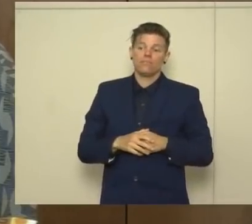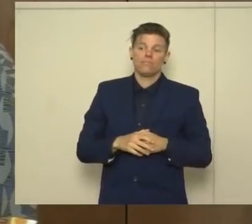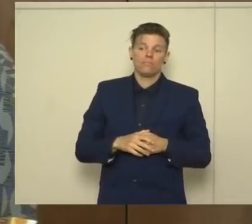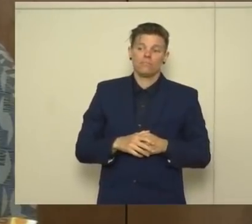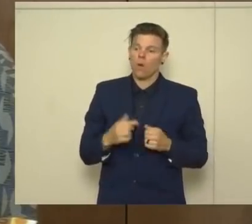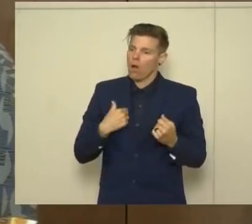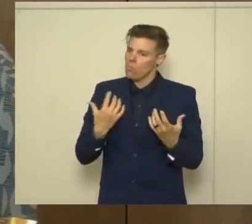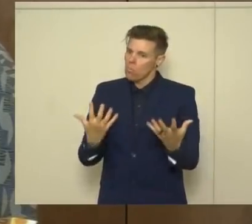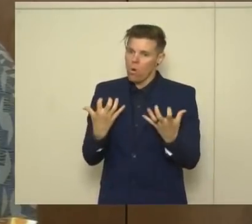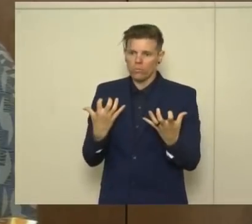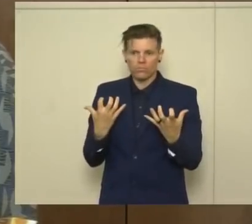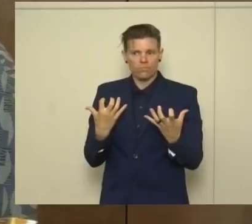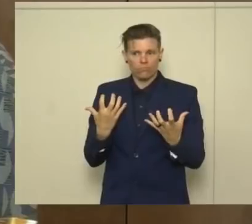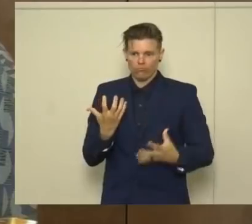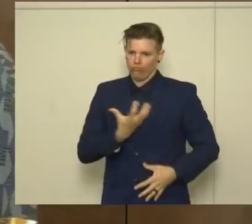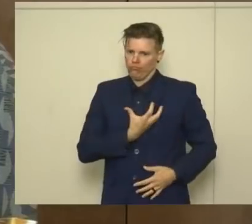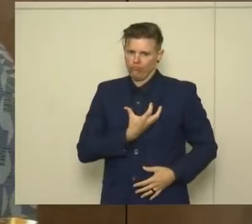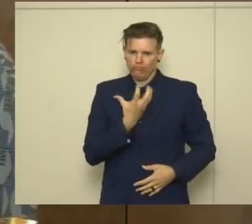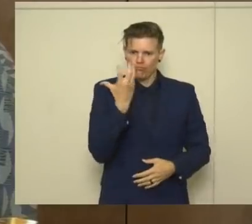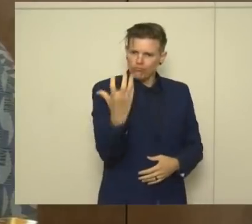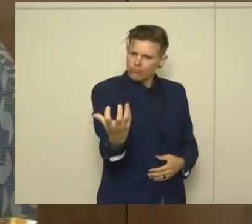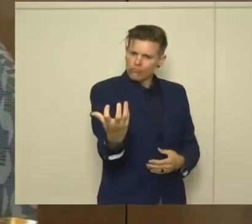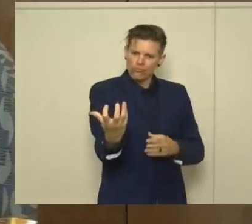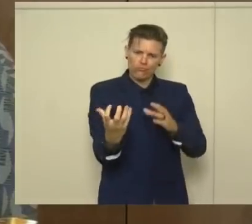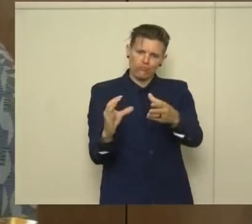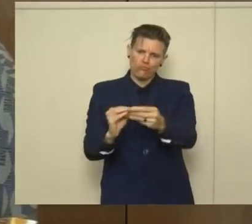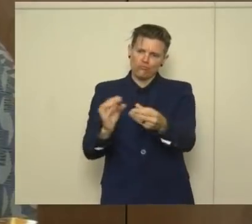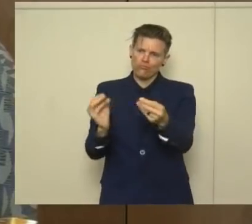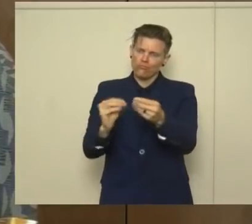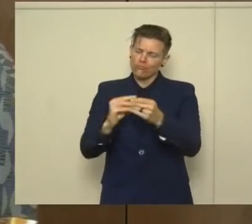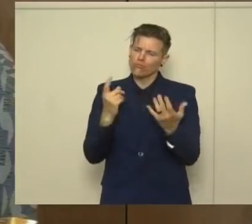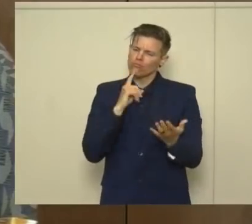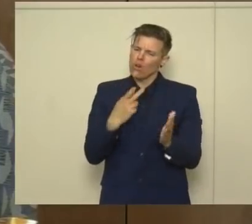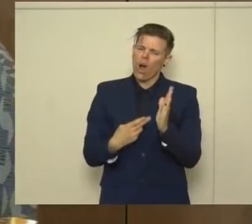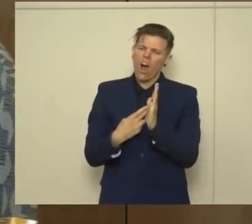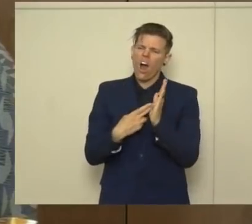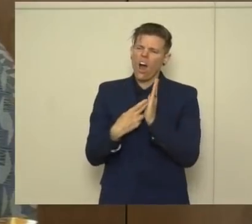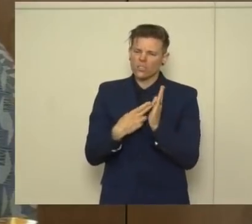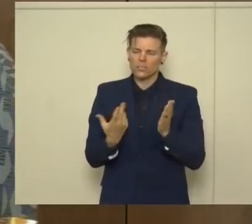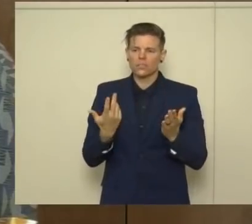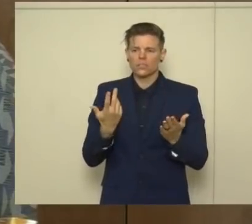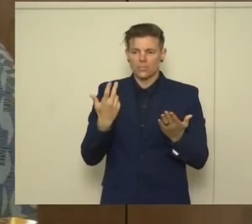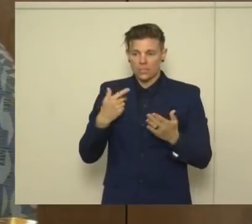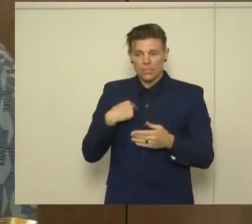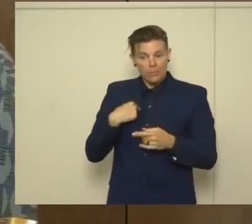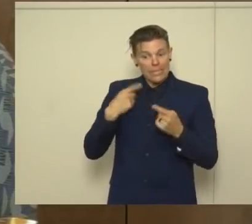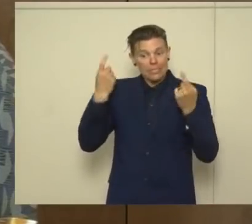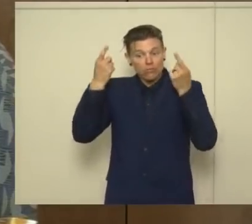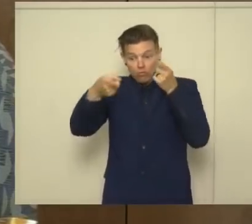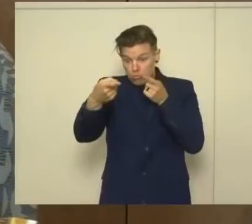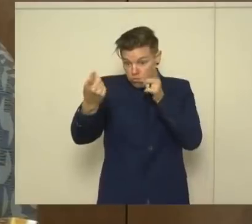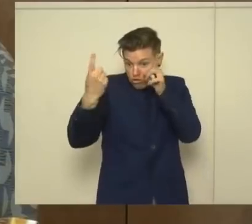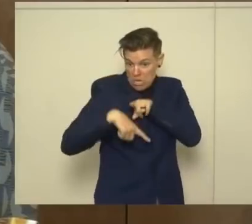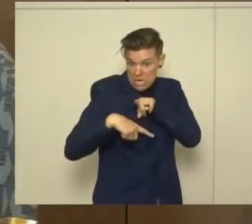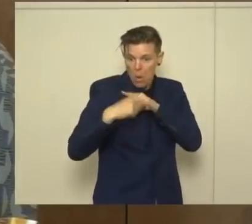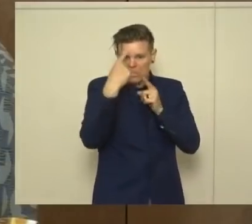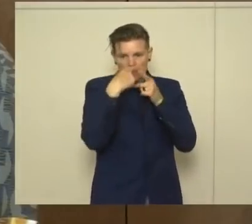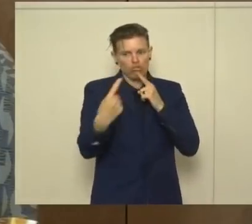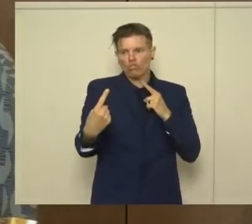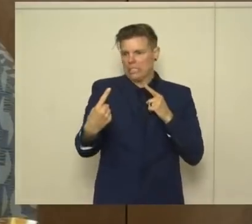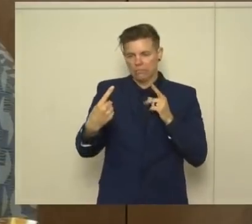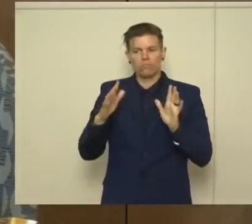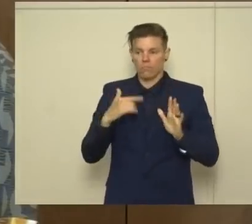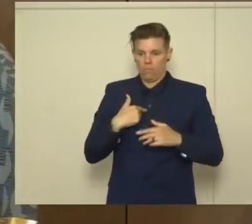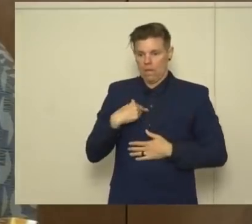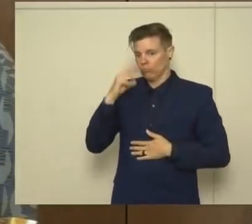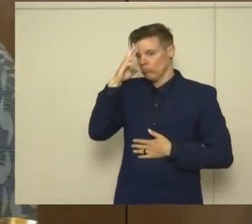out there, and I don't agree or disagree. I appreciate that they took on this challenge, and